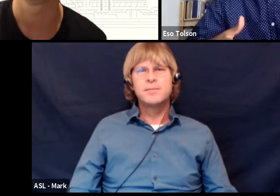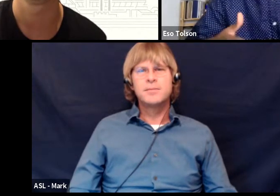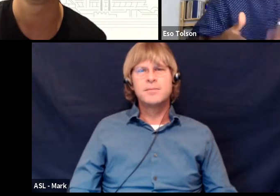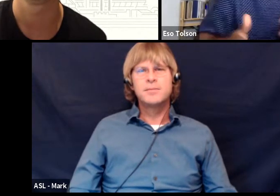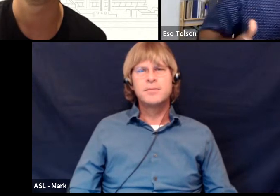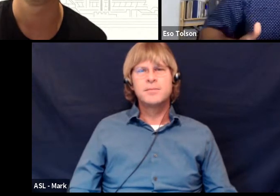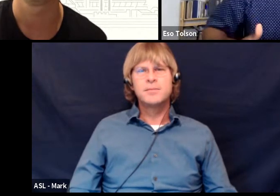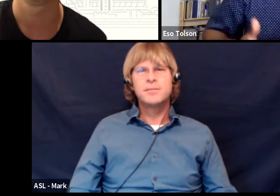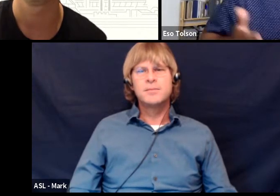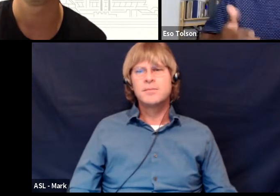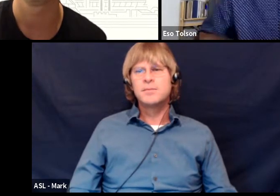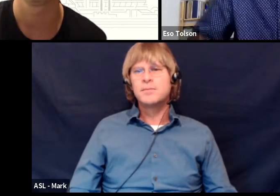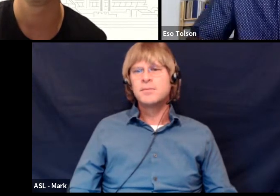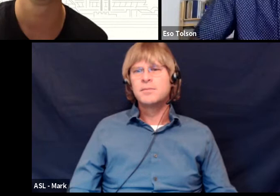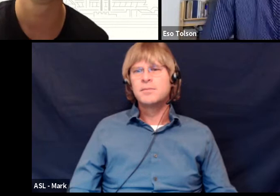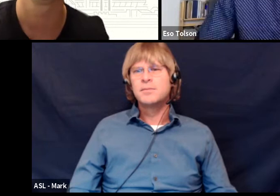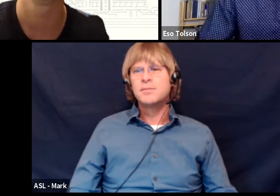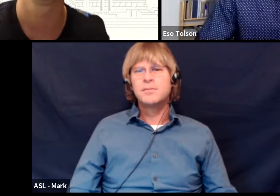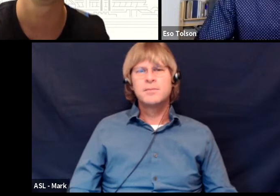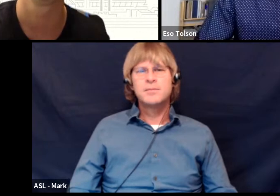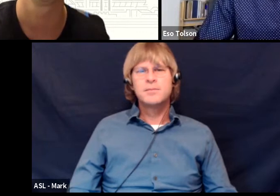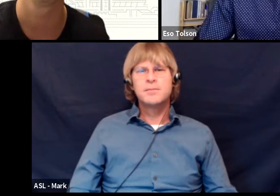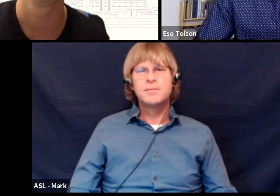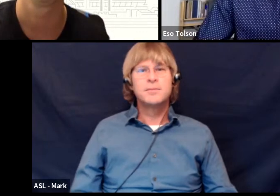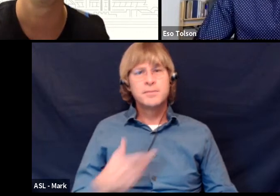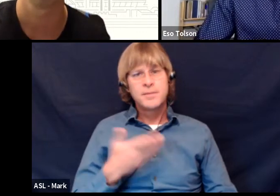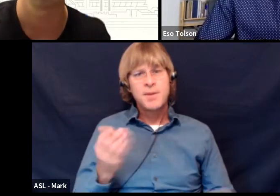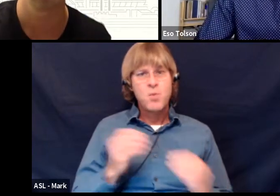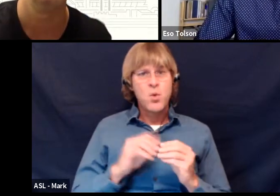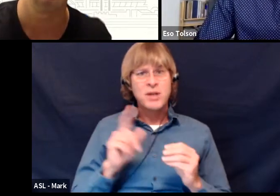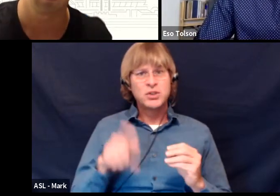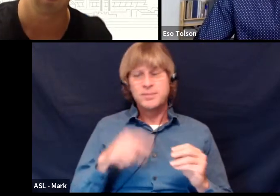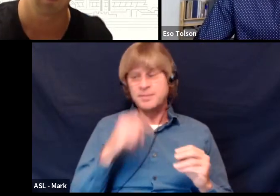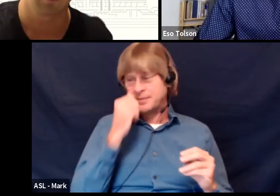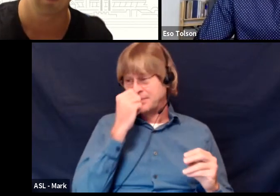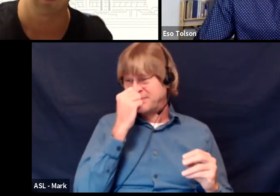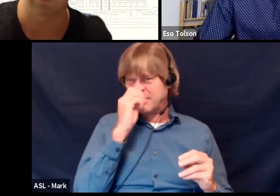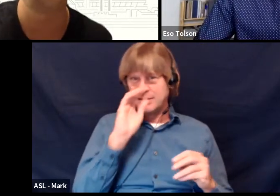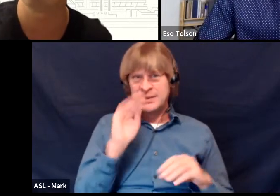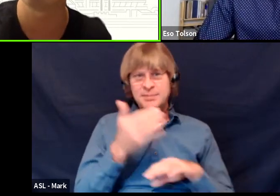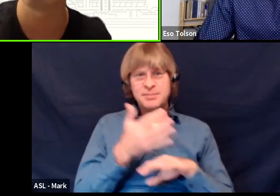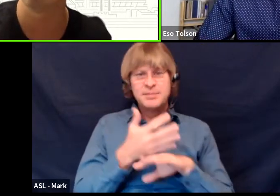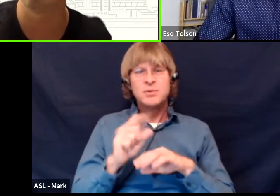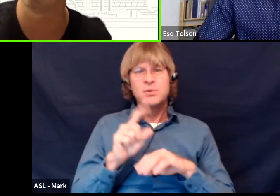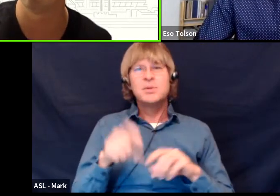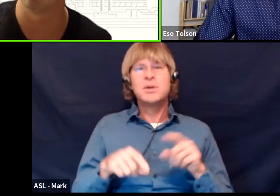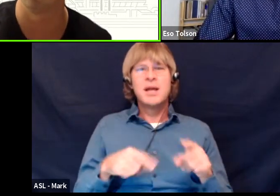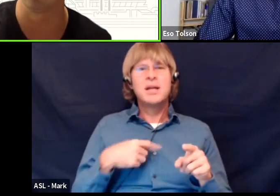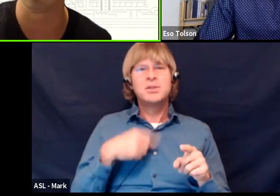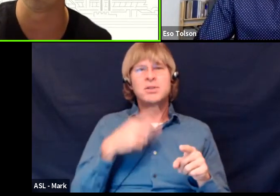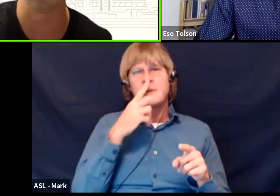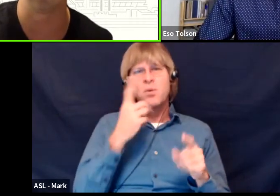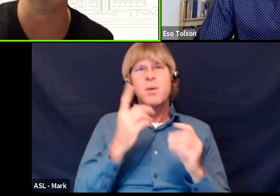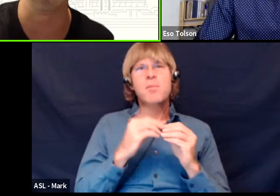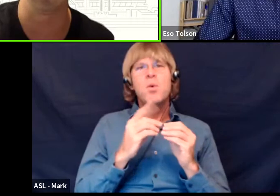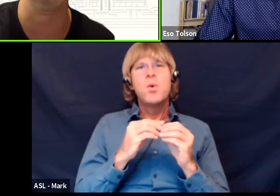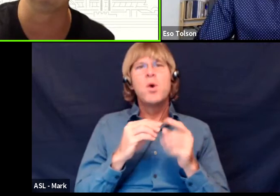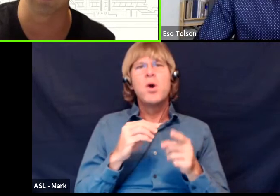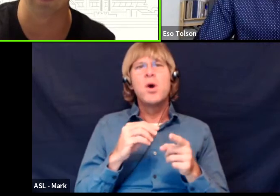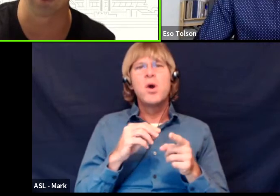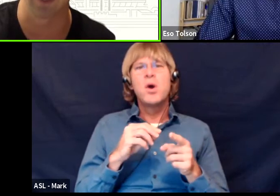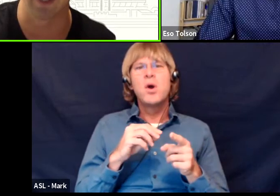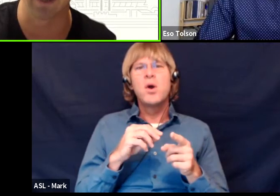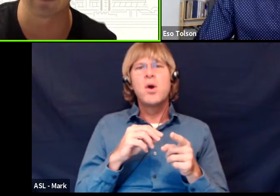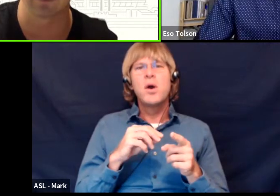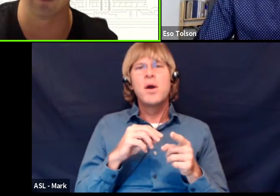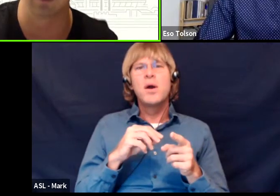Awesome. We're running out of questions. Does anybody else have anything else? I did see one more in the